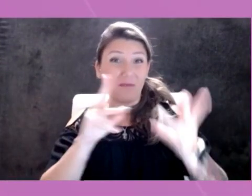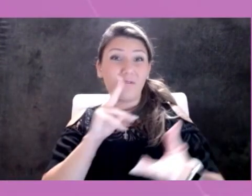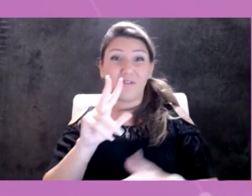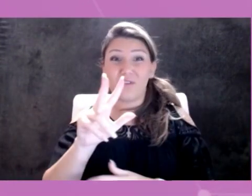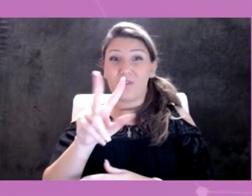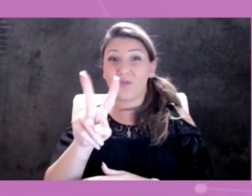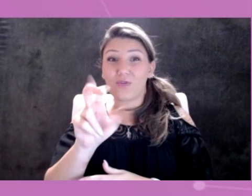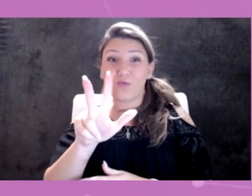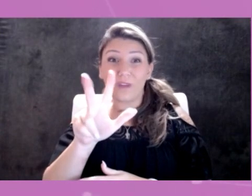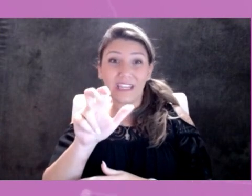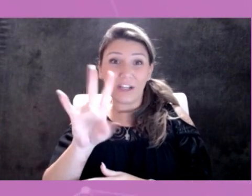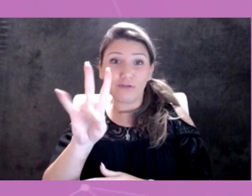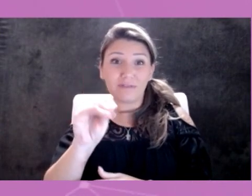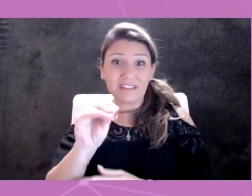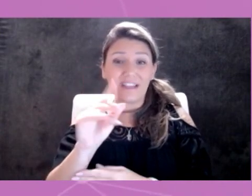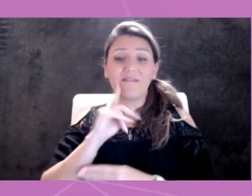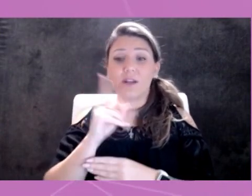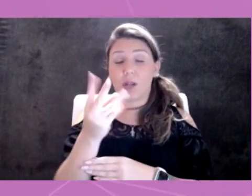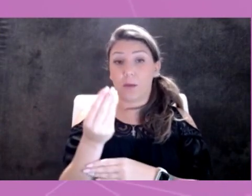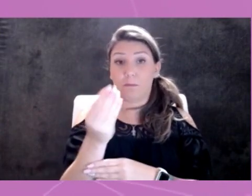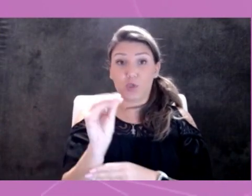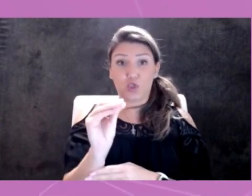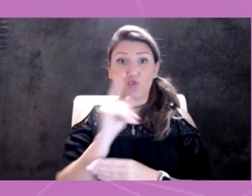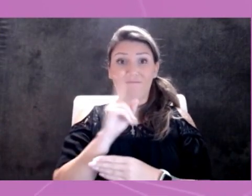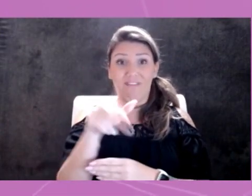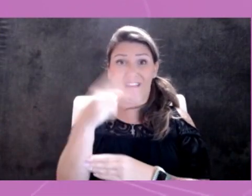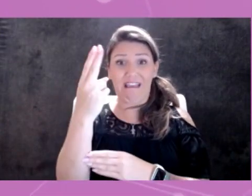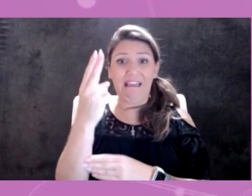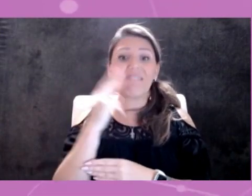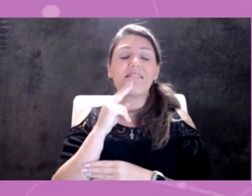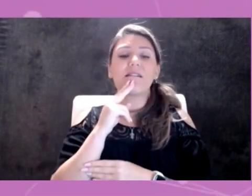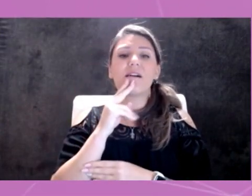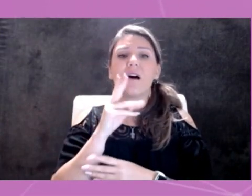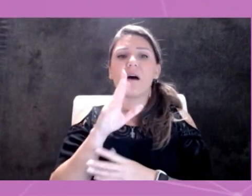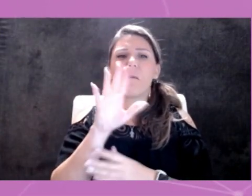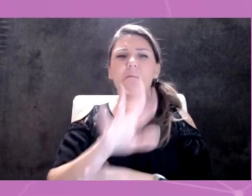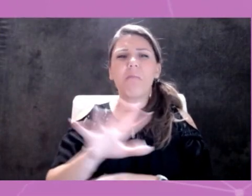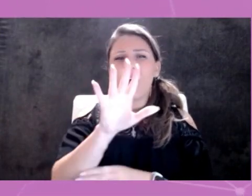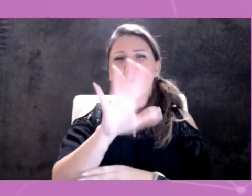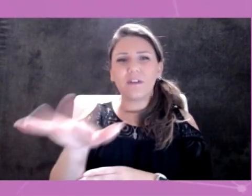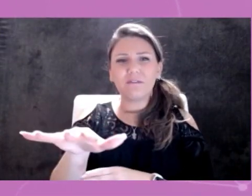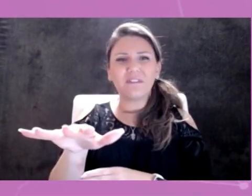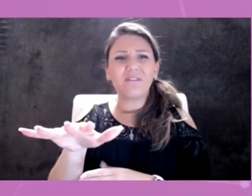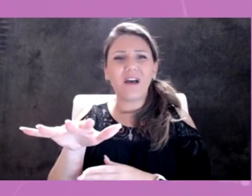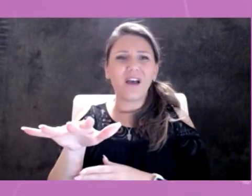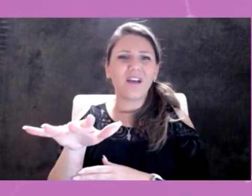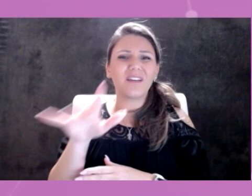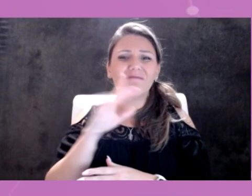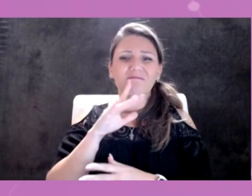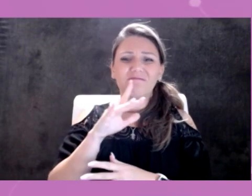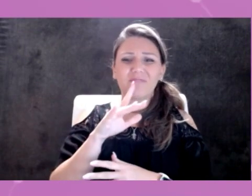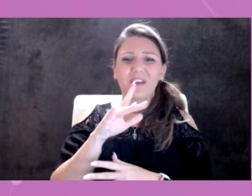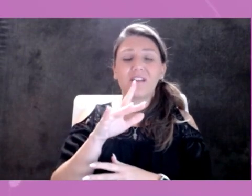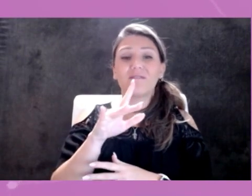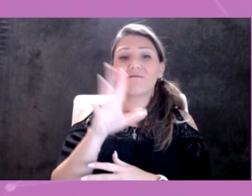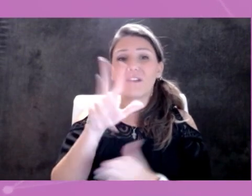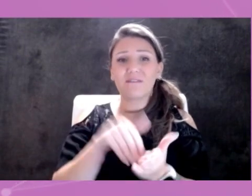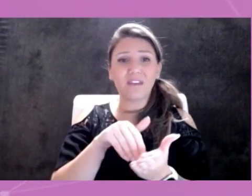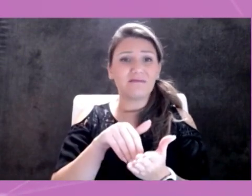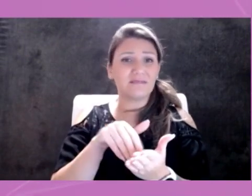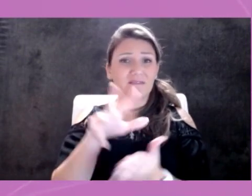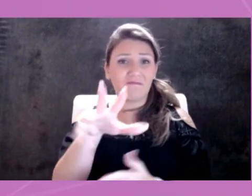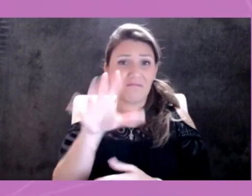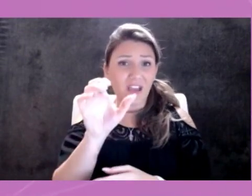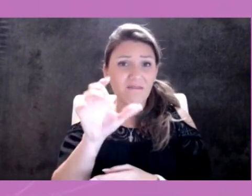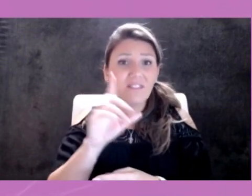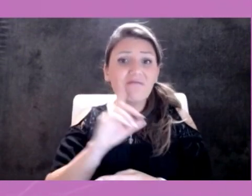In Missouri, those numbers are even higher. Around 5,500 women are expected to get breast cancer, with more than 600 dying from